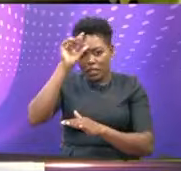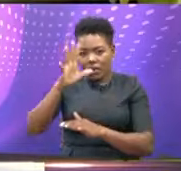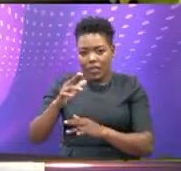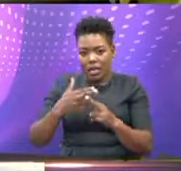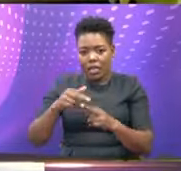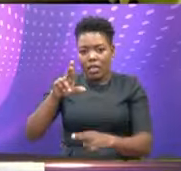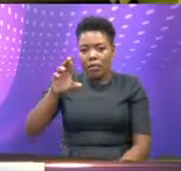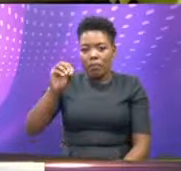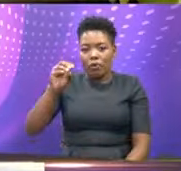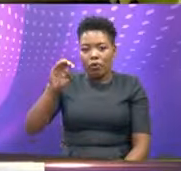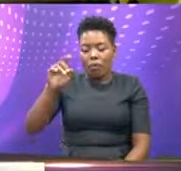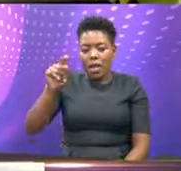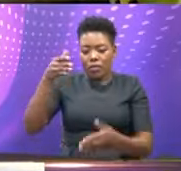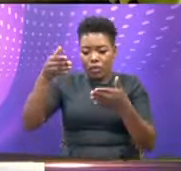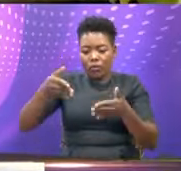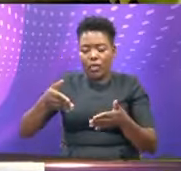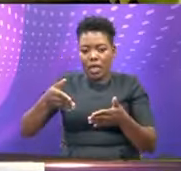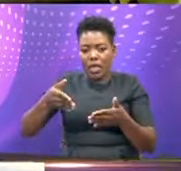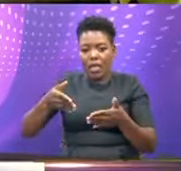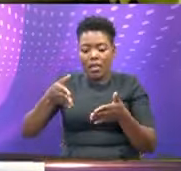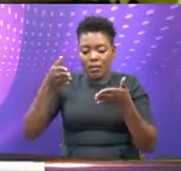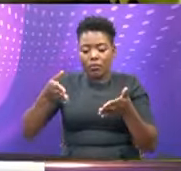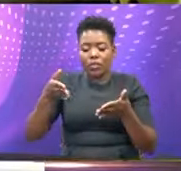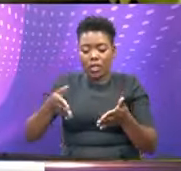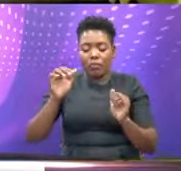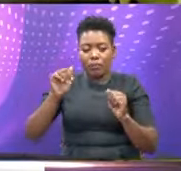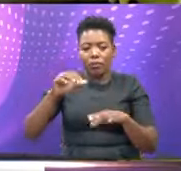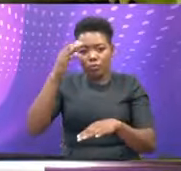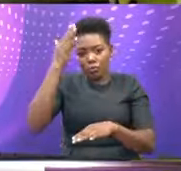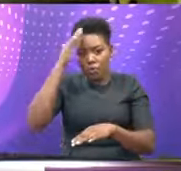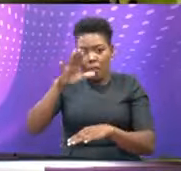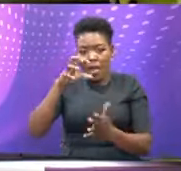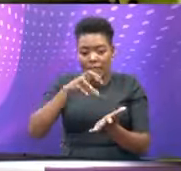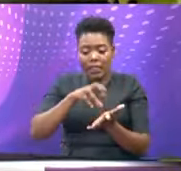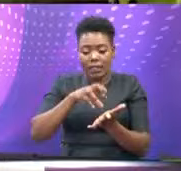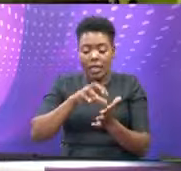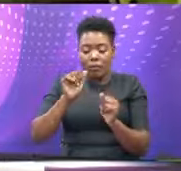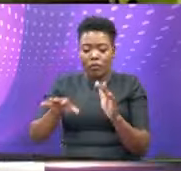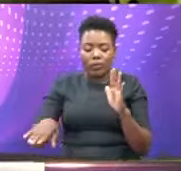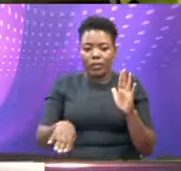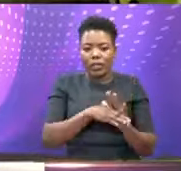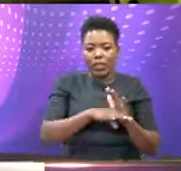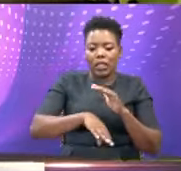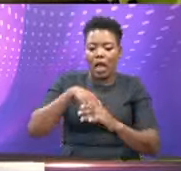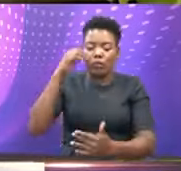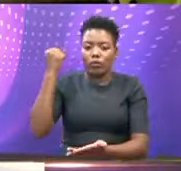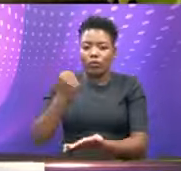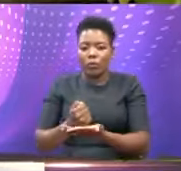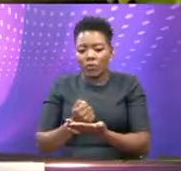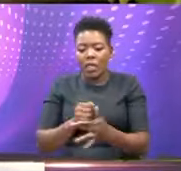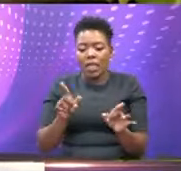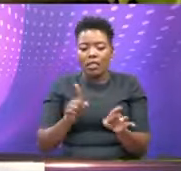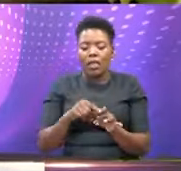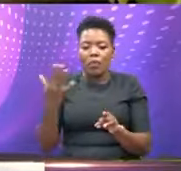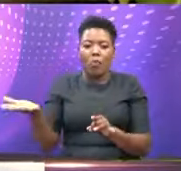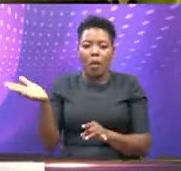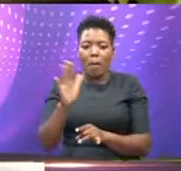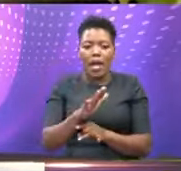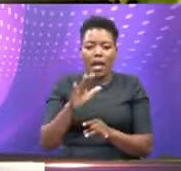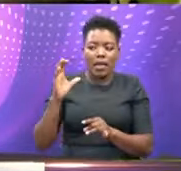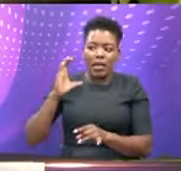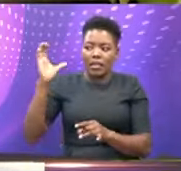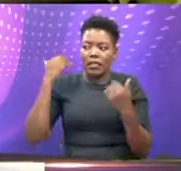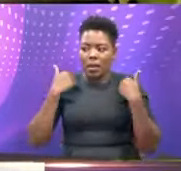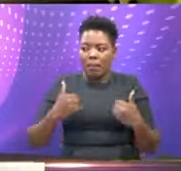ma odiochieng' ma kawuono e odiochieng' ma odhi ng'eyo chal mare ka idhi thiche oko e apisi kata idhi duoke e kom